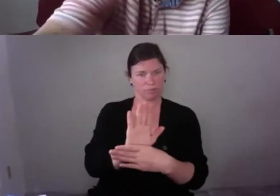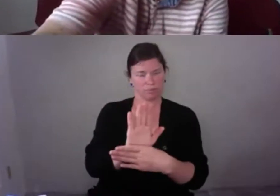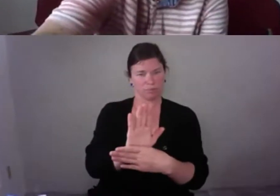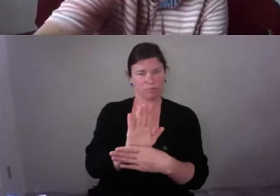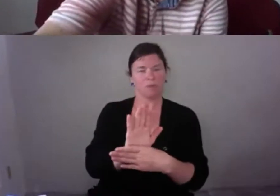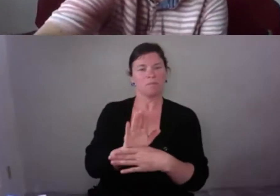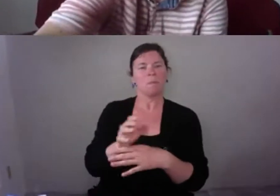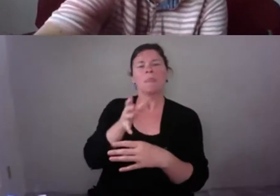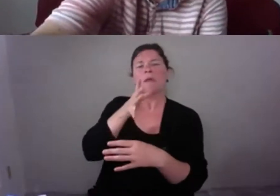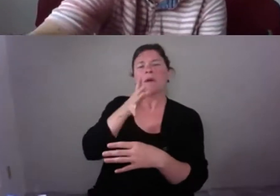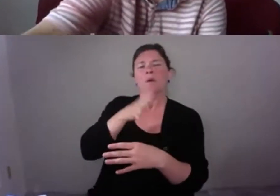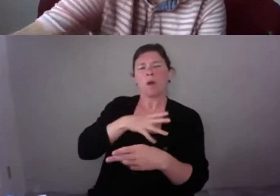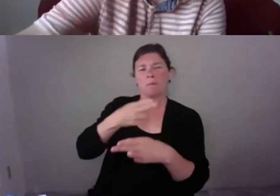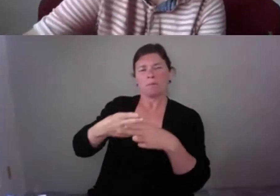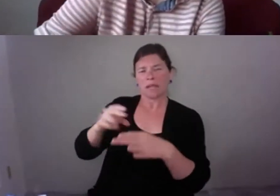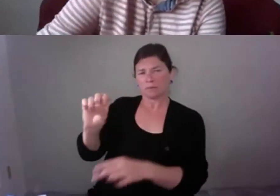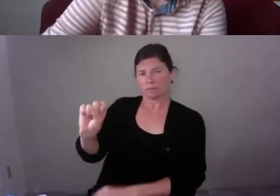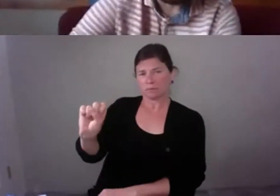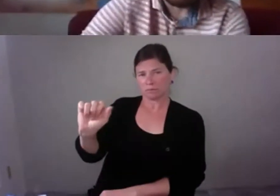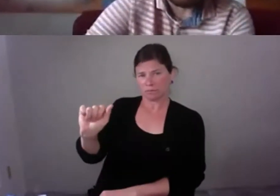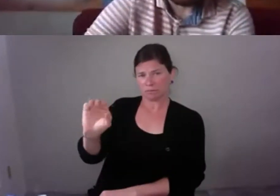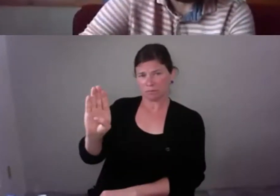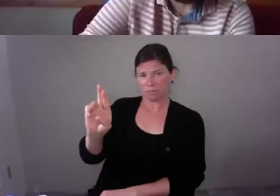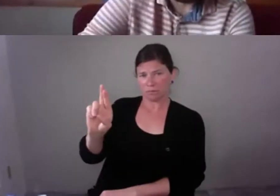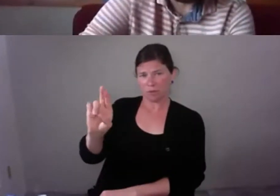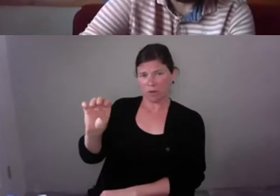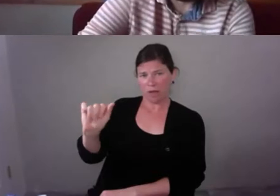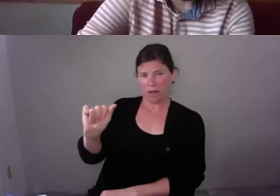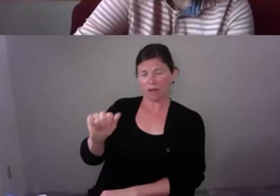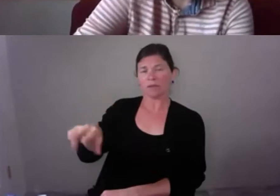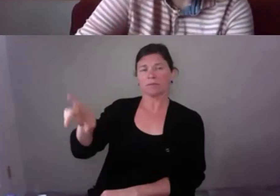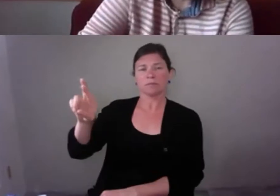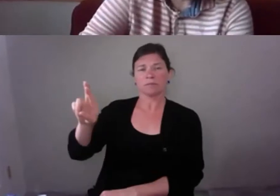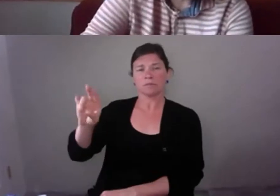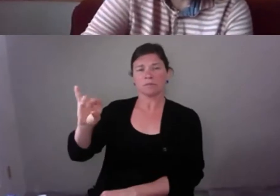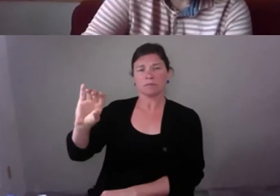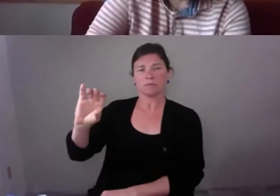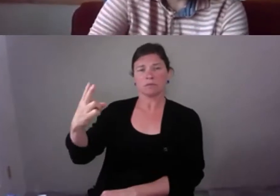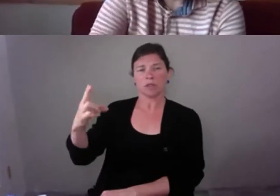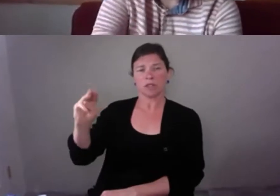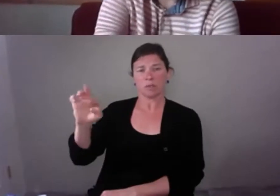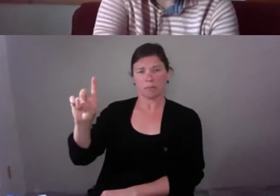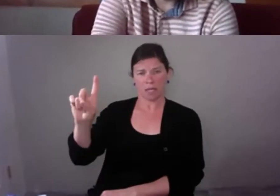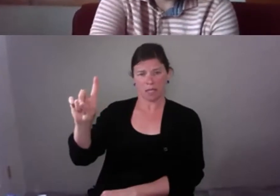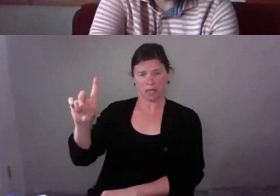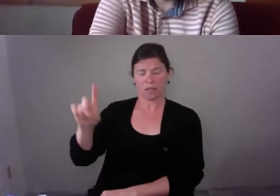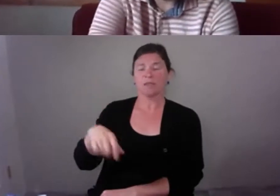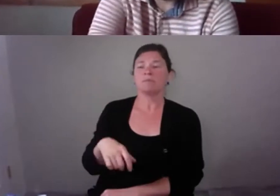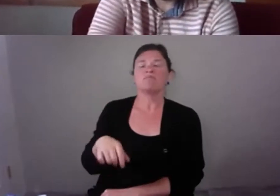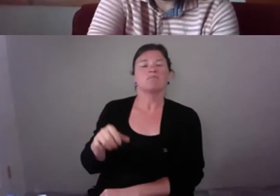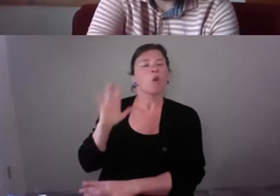advocate. Her name is Sabrina Richmond. So we're going to show that video in a second. But first, I want to make sure I'm thanking everybody